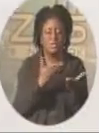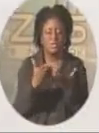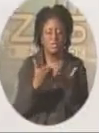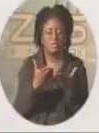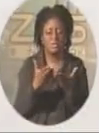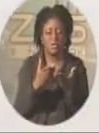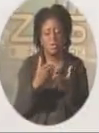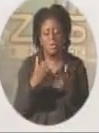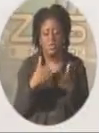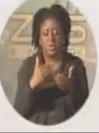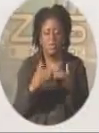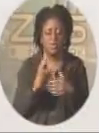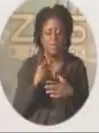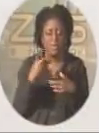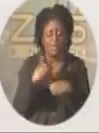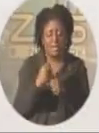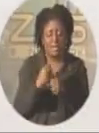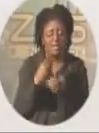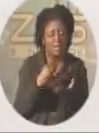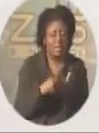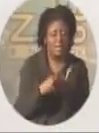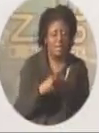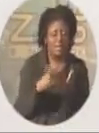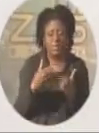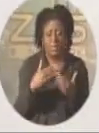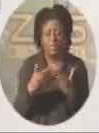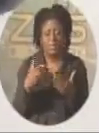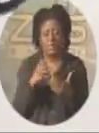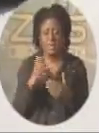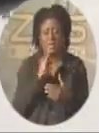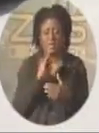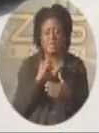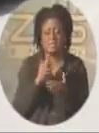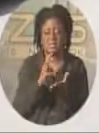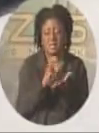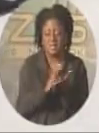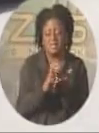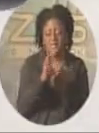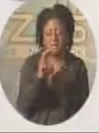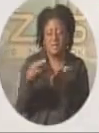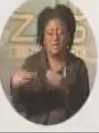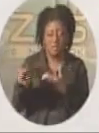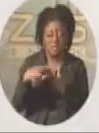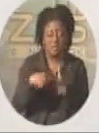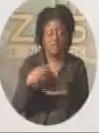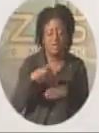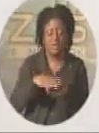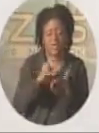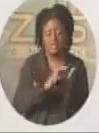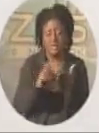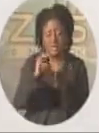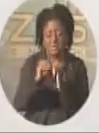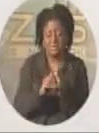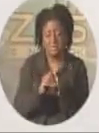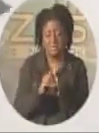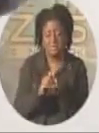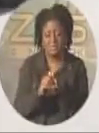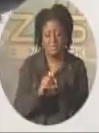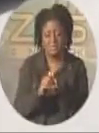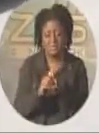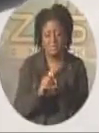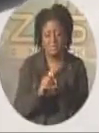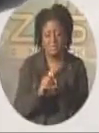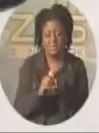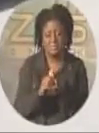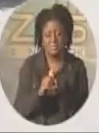on investment, it's secondary. In some instances, it's immaterial. For example, we